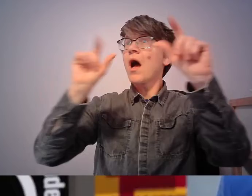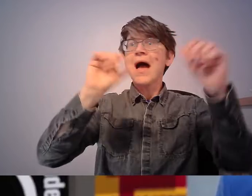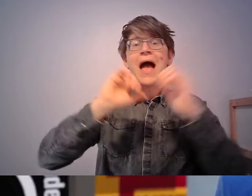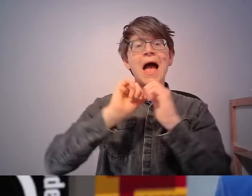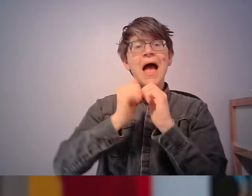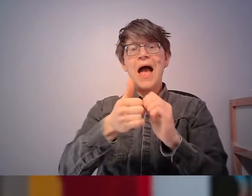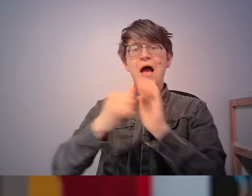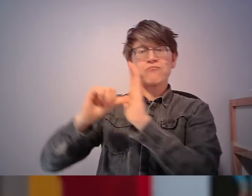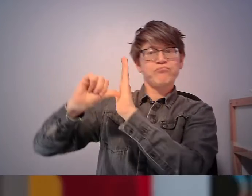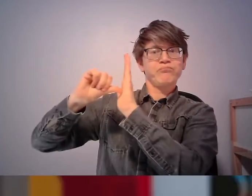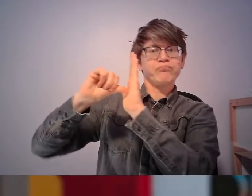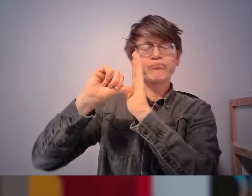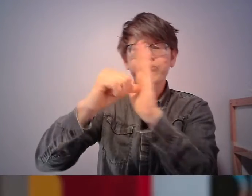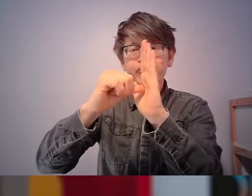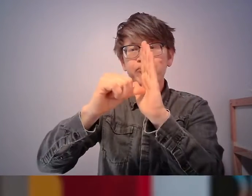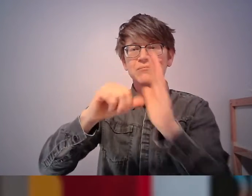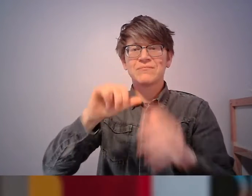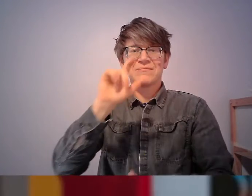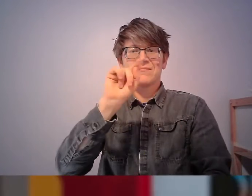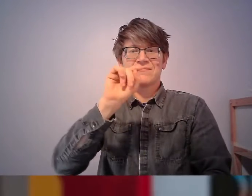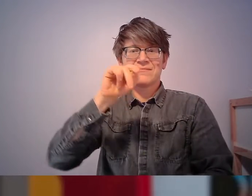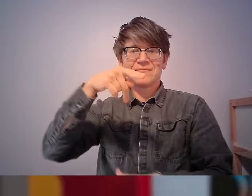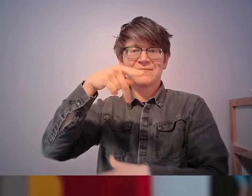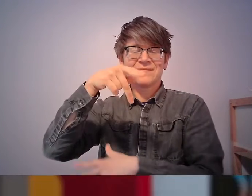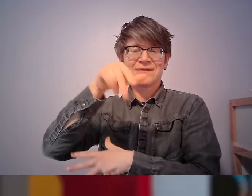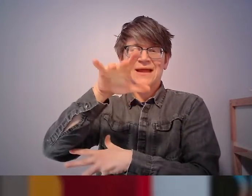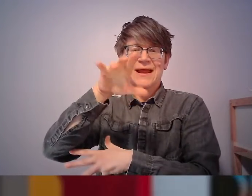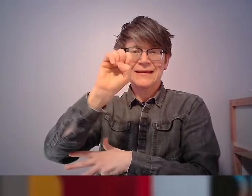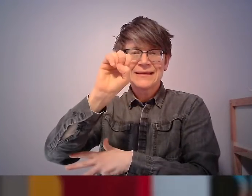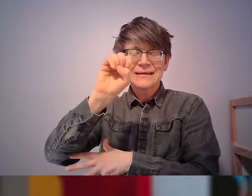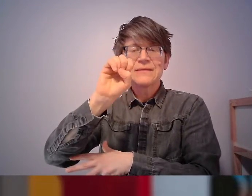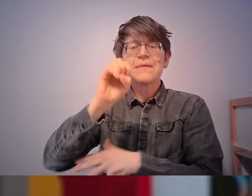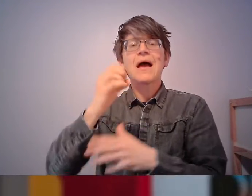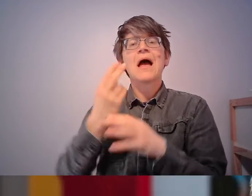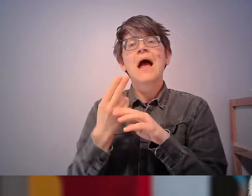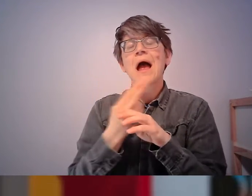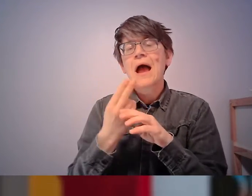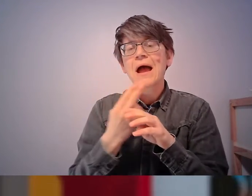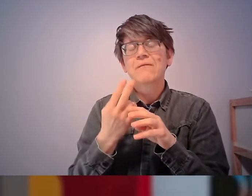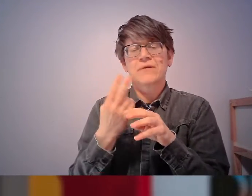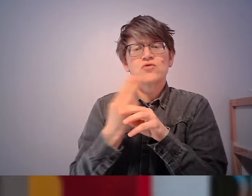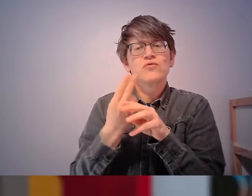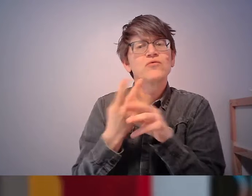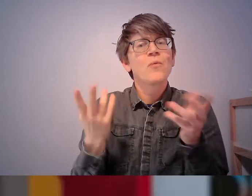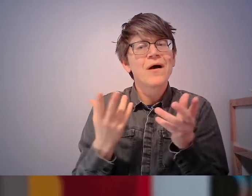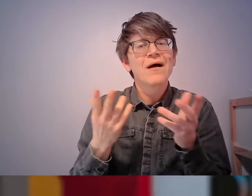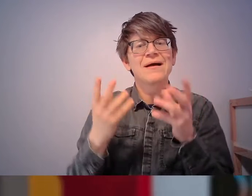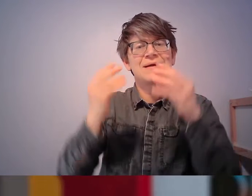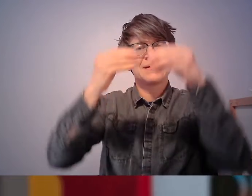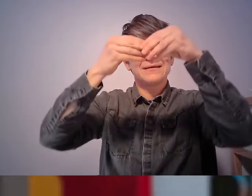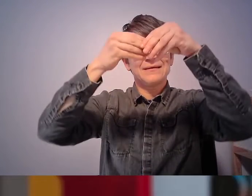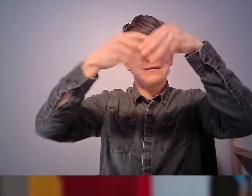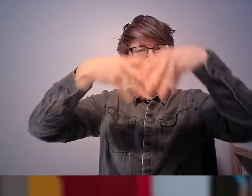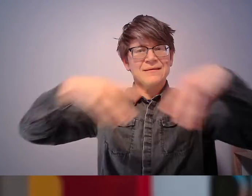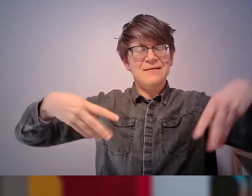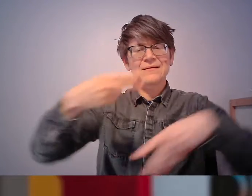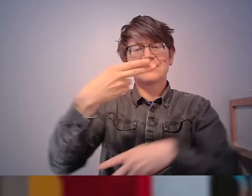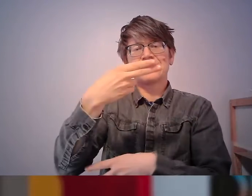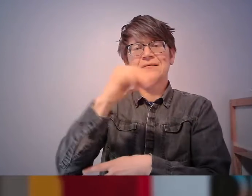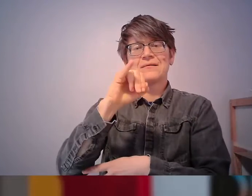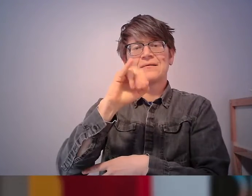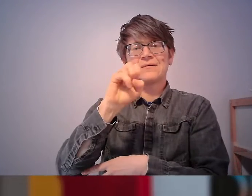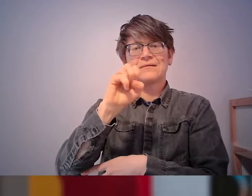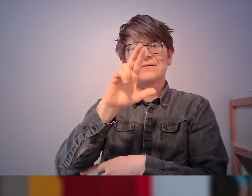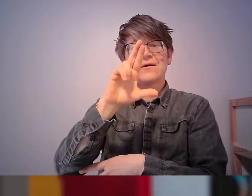by using hierarchy. Hierarchy is the visual organization of text. Hierarchy is the way type is